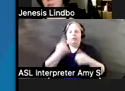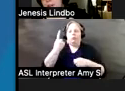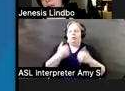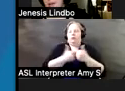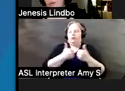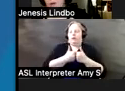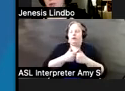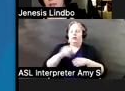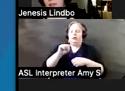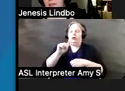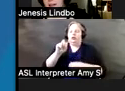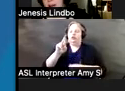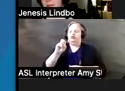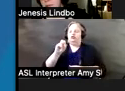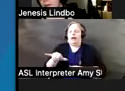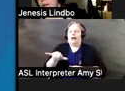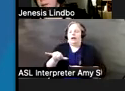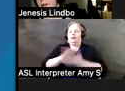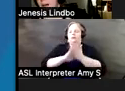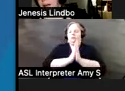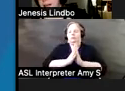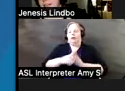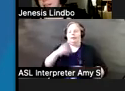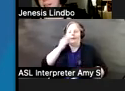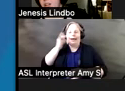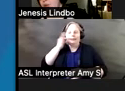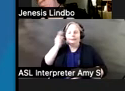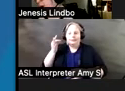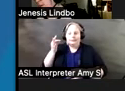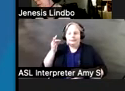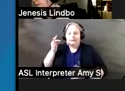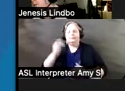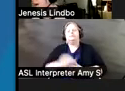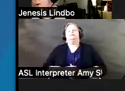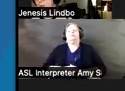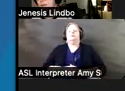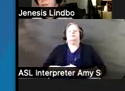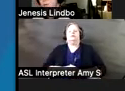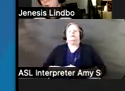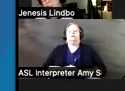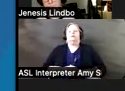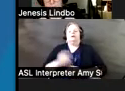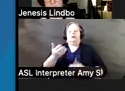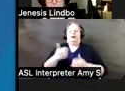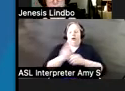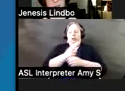being Stray, where you play as a cat. And you press, I play with a